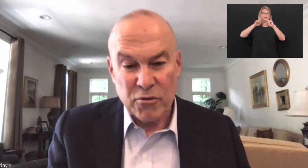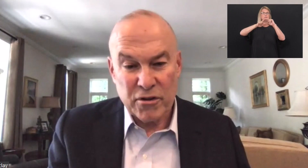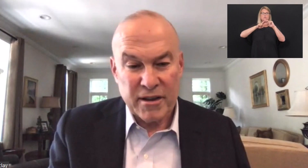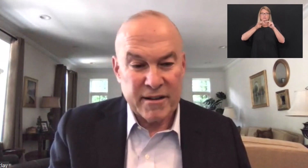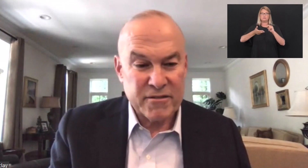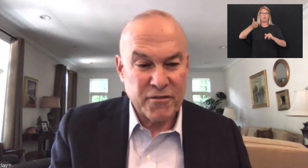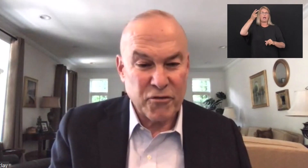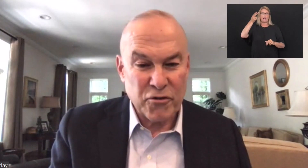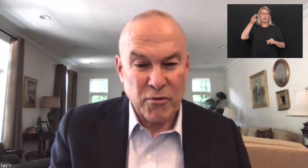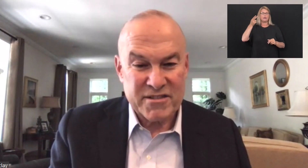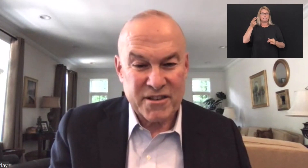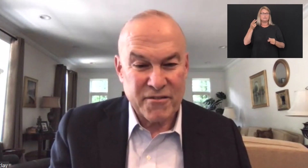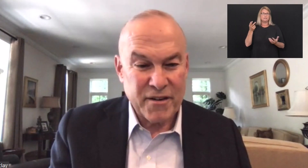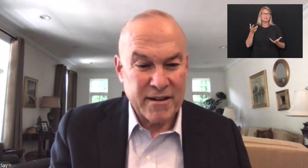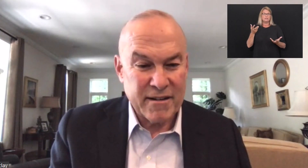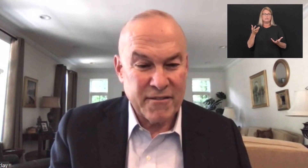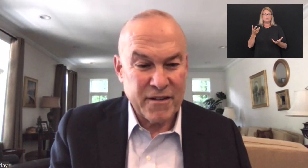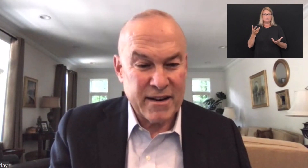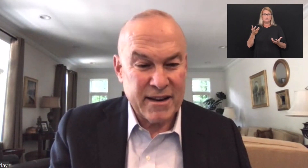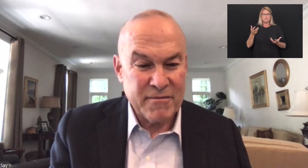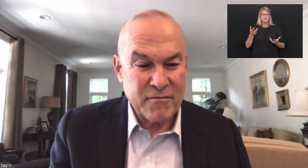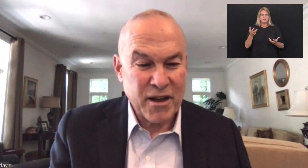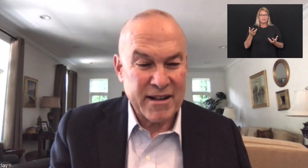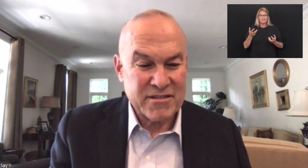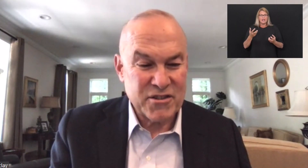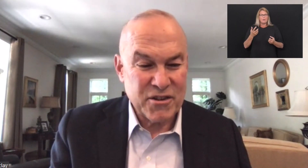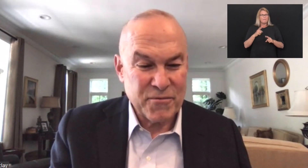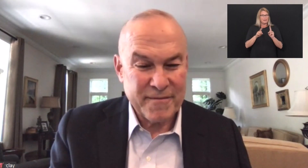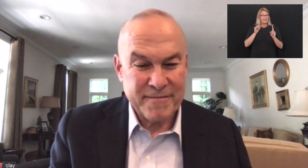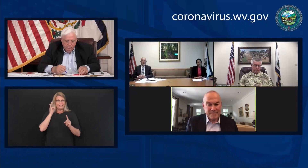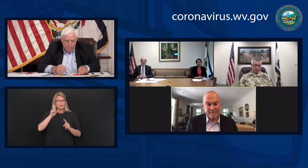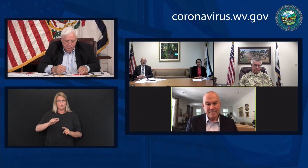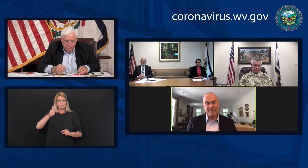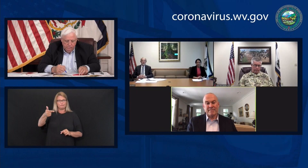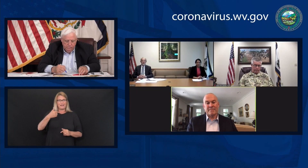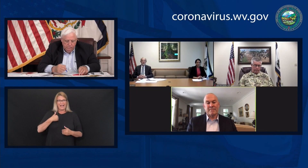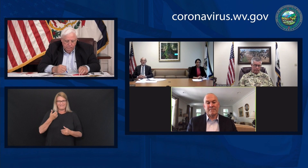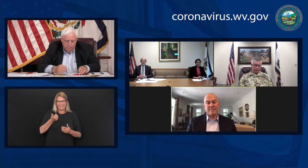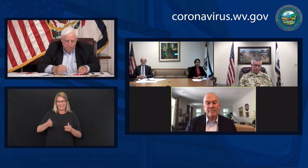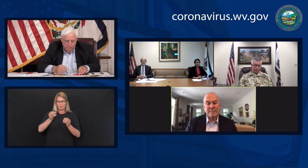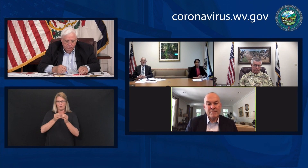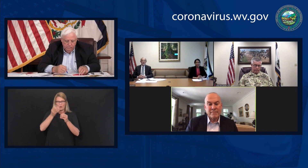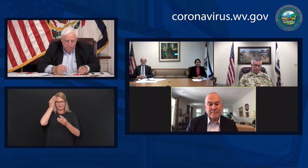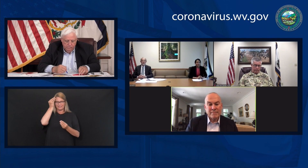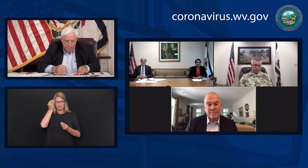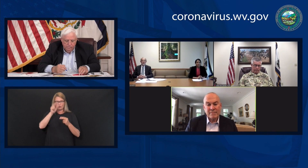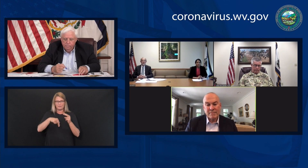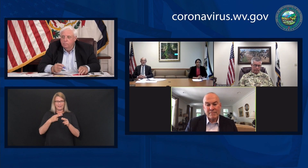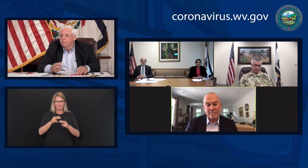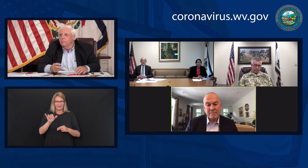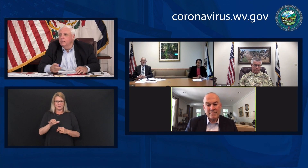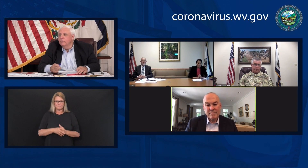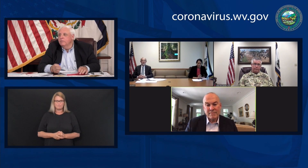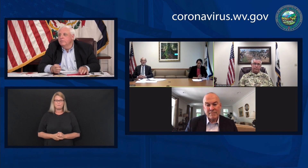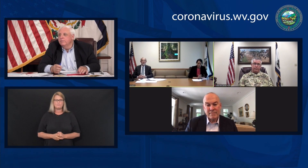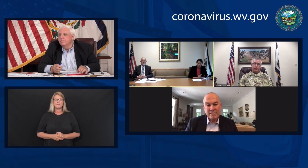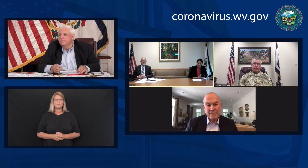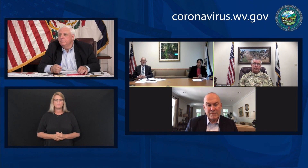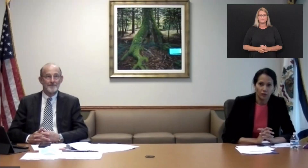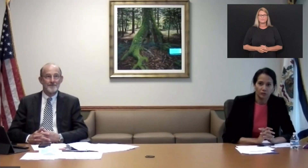have any fines in place or any shutdowns in place or anything like that in place right